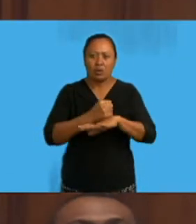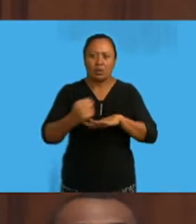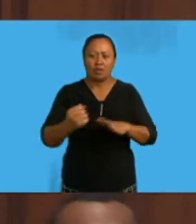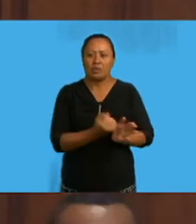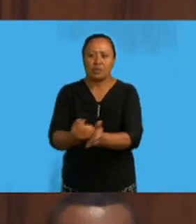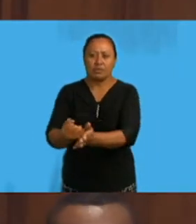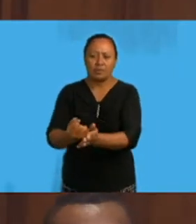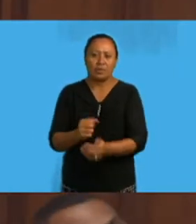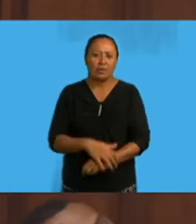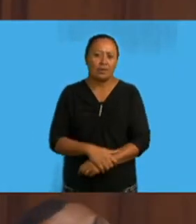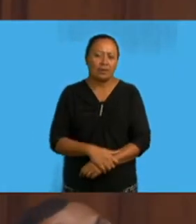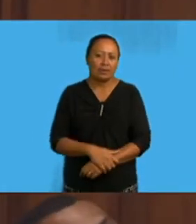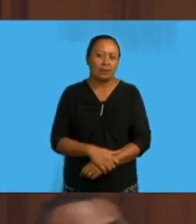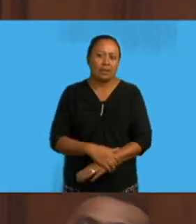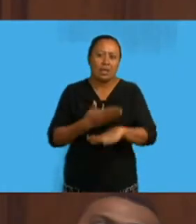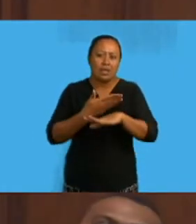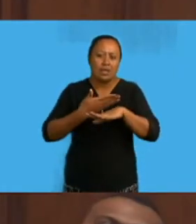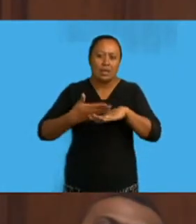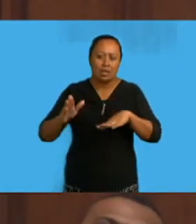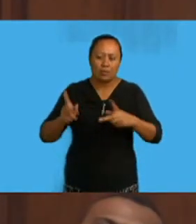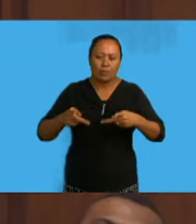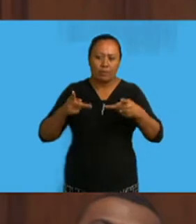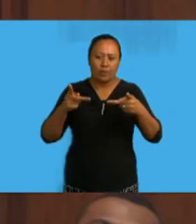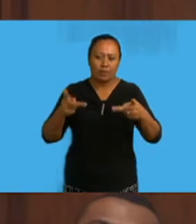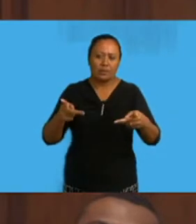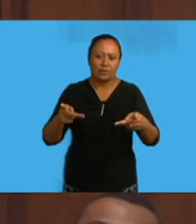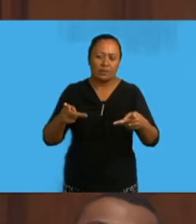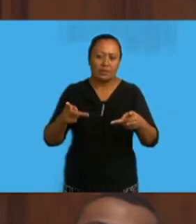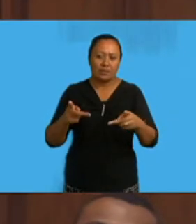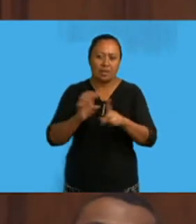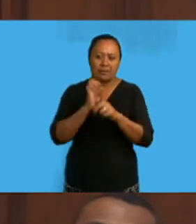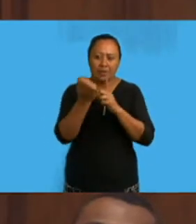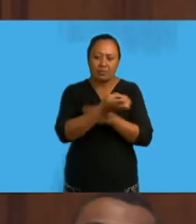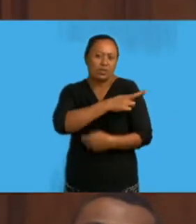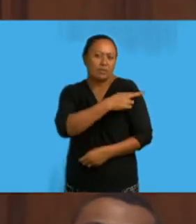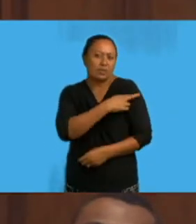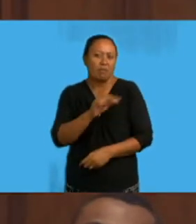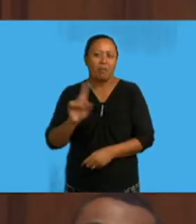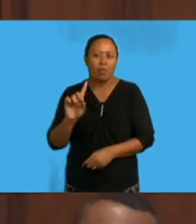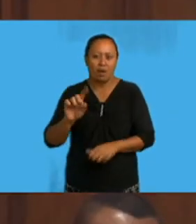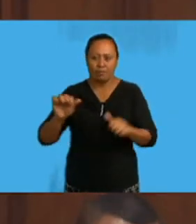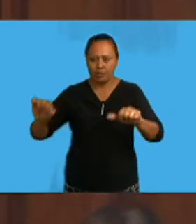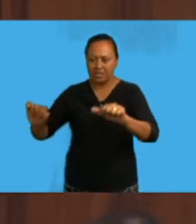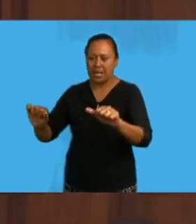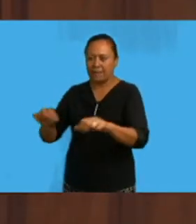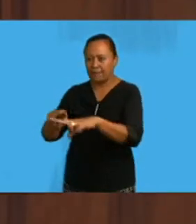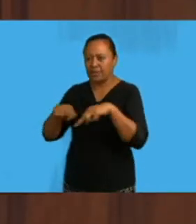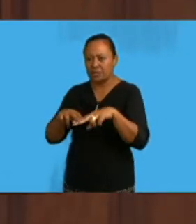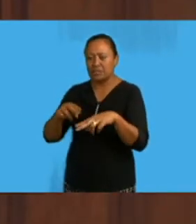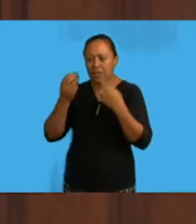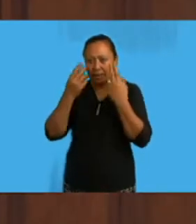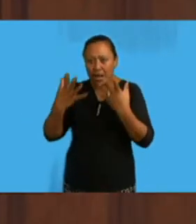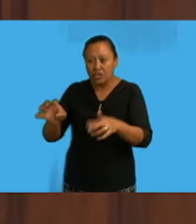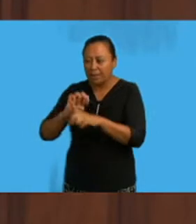system. The newly proposed Ministry of Environment will be responsible for protecting Fiji's natural environment,